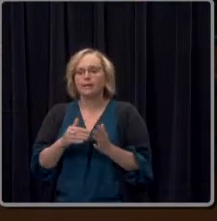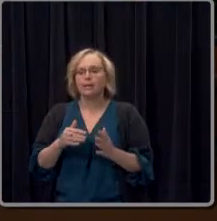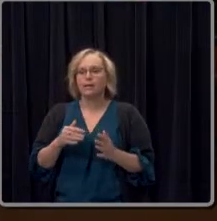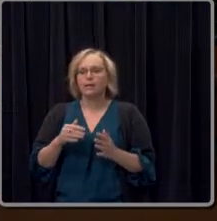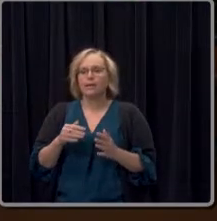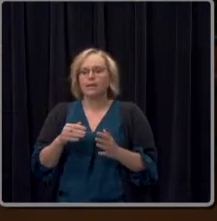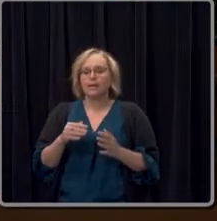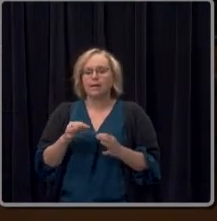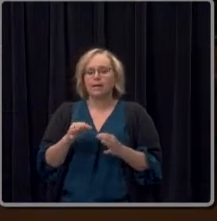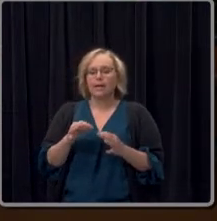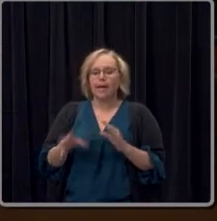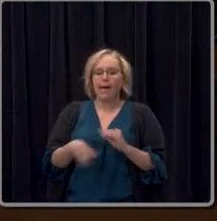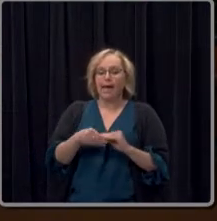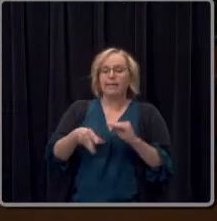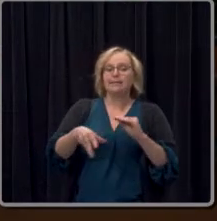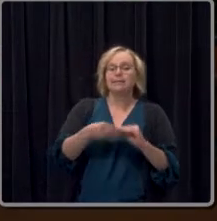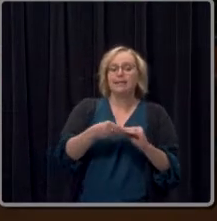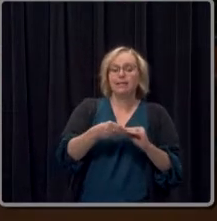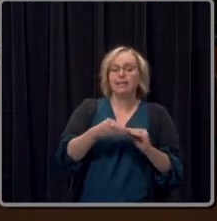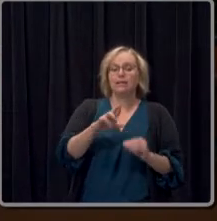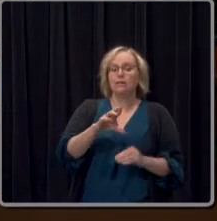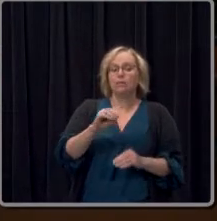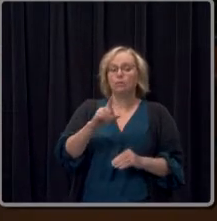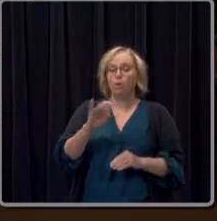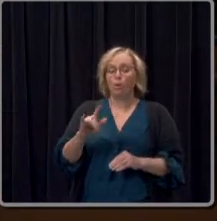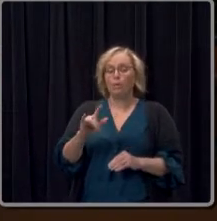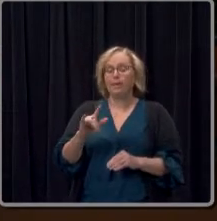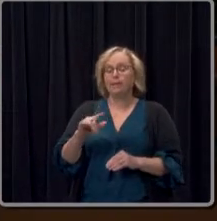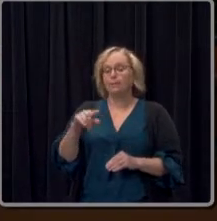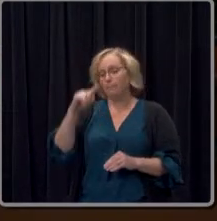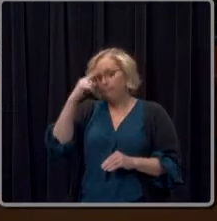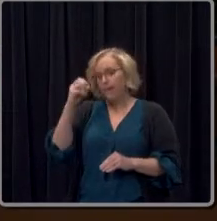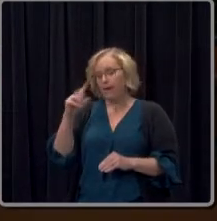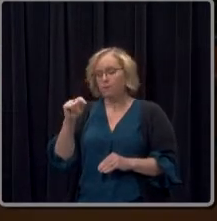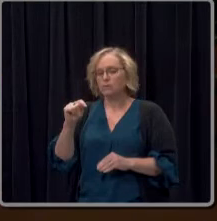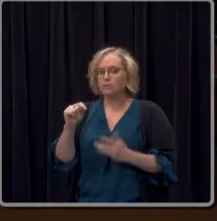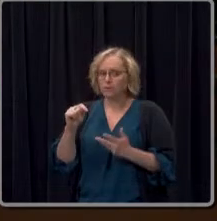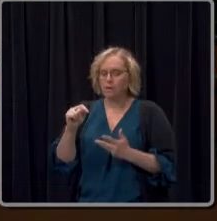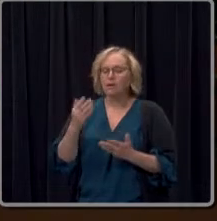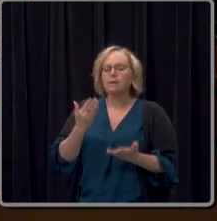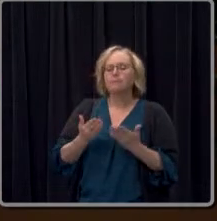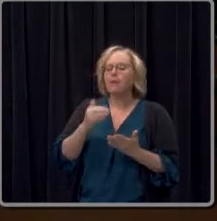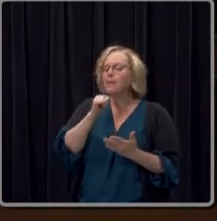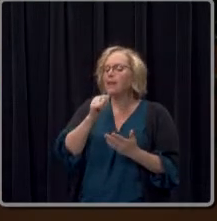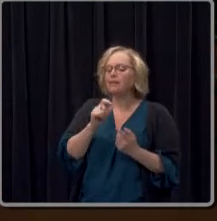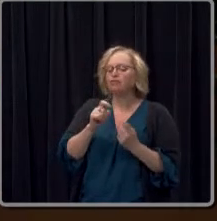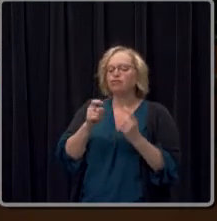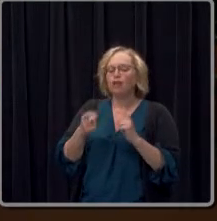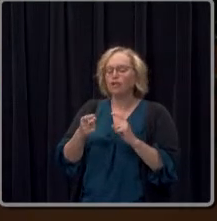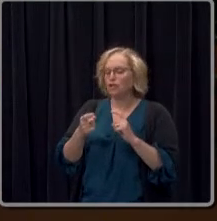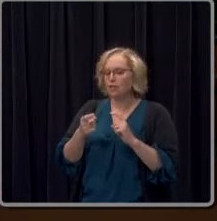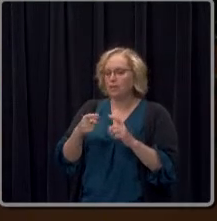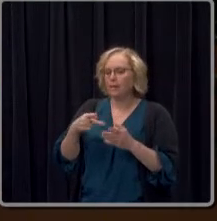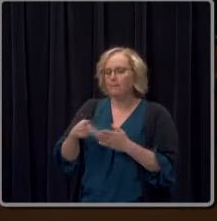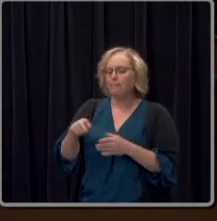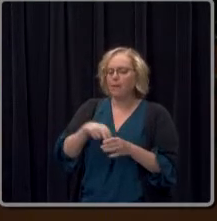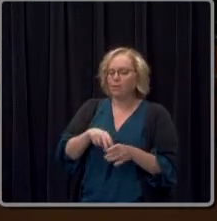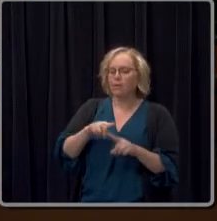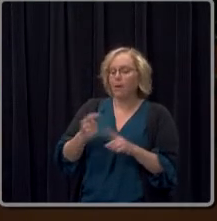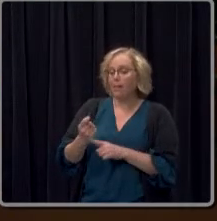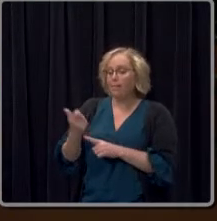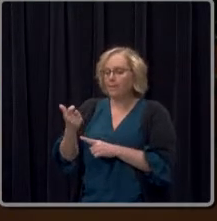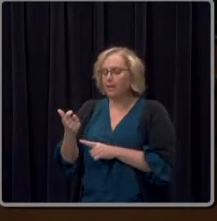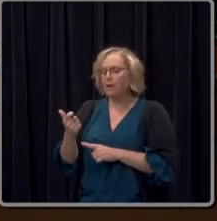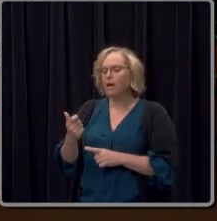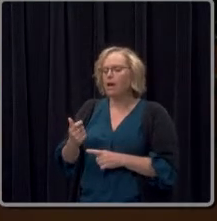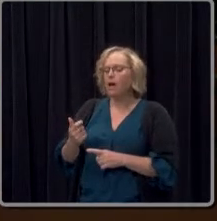rolling blackouts. Maybe not just changing pay rider, but eliminating pay rider, of which over 40% of our kids are on free